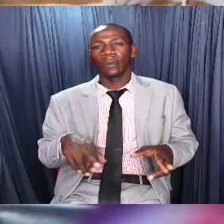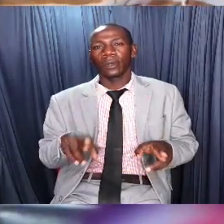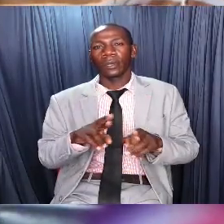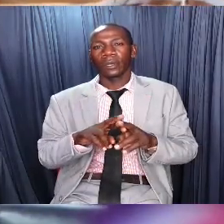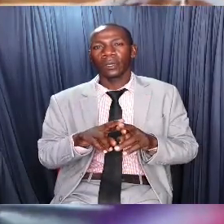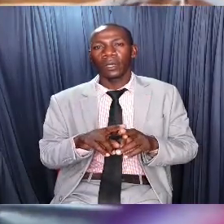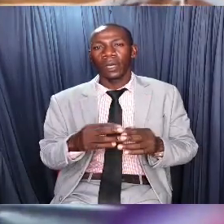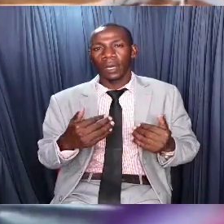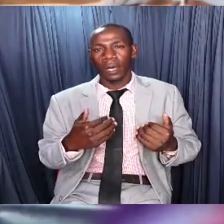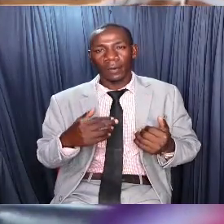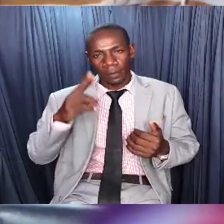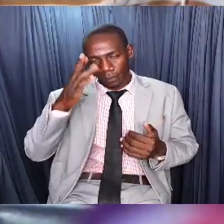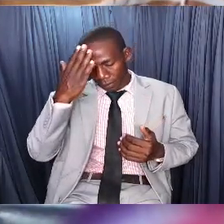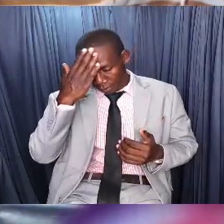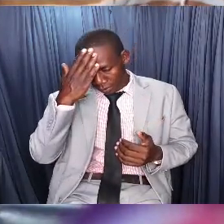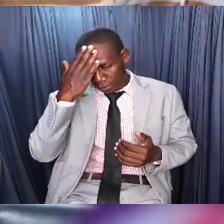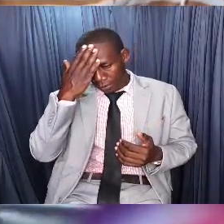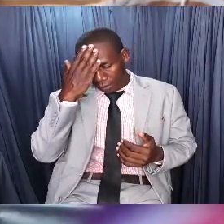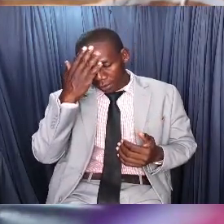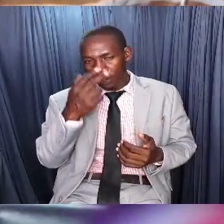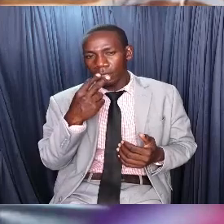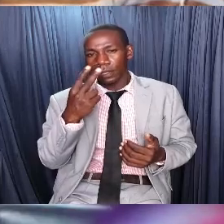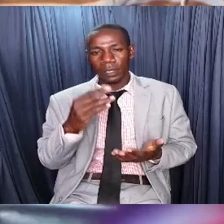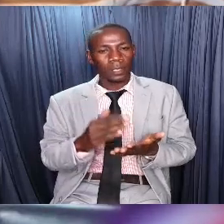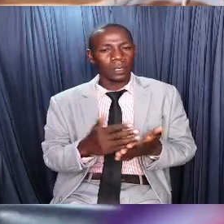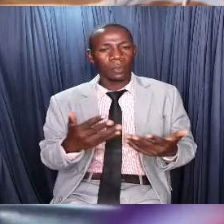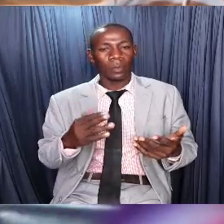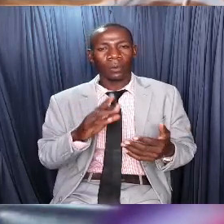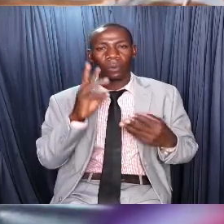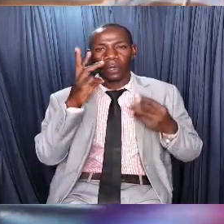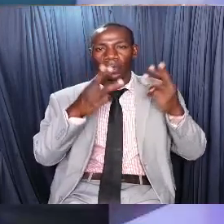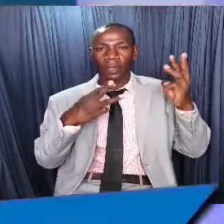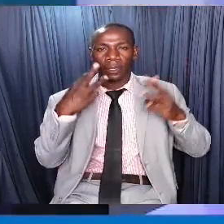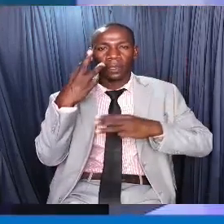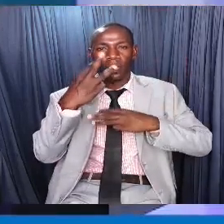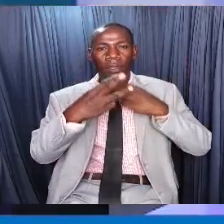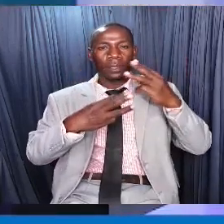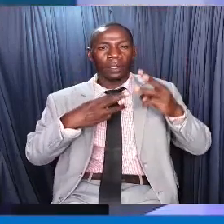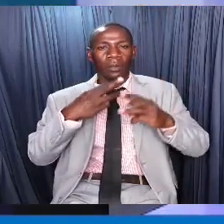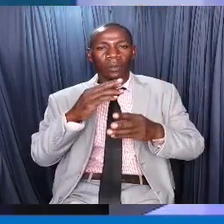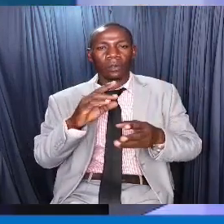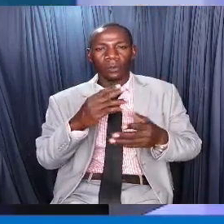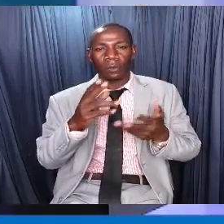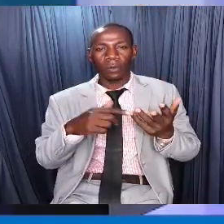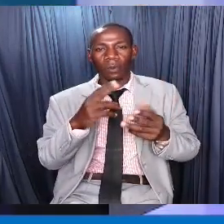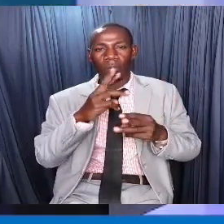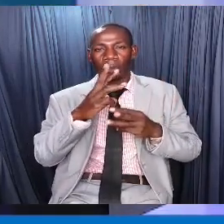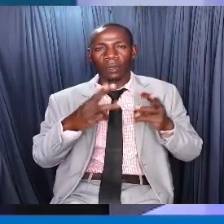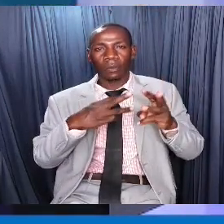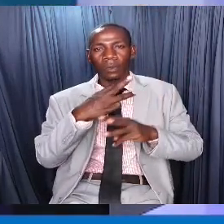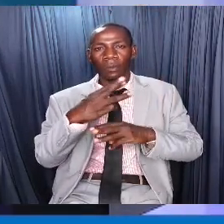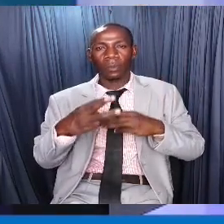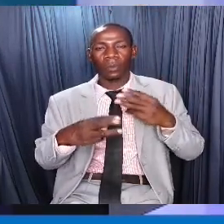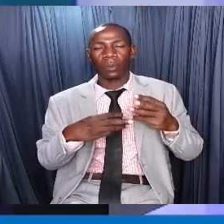repentance. Inakunyenyekea. It has humility. Inakuhesabu wengine bora. And esteeming other people worthy. Inahesabu wengine ni wenye haki. Esteeming other people to be